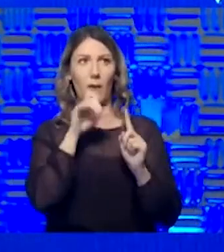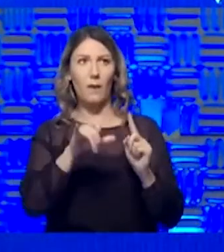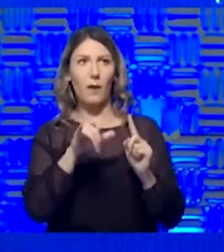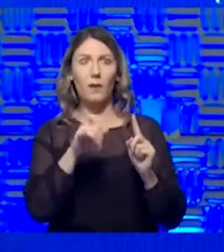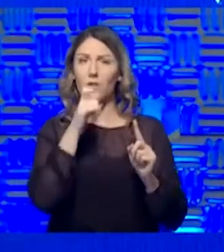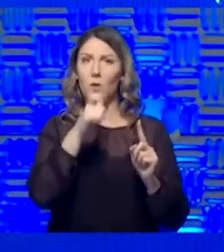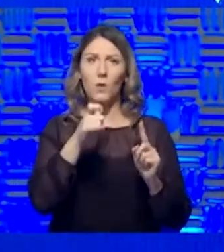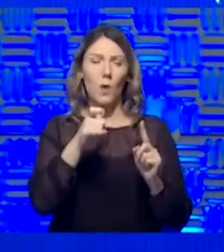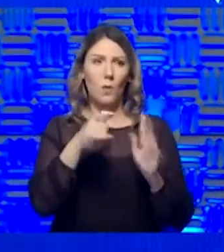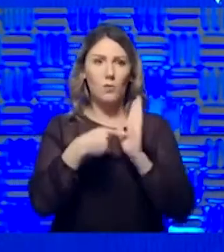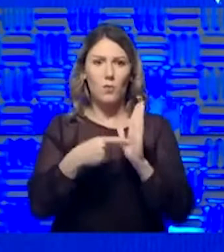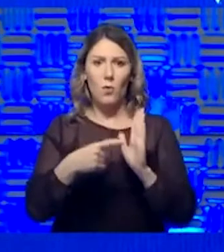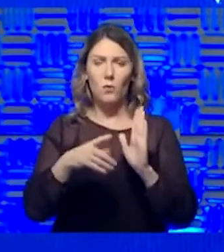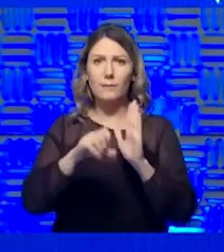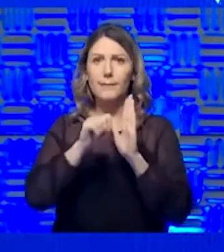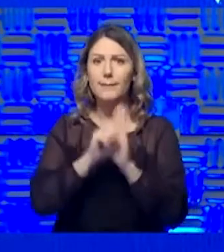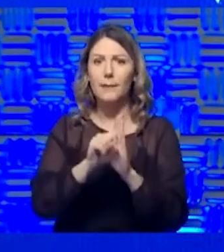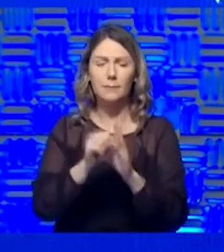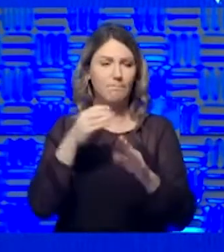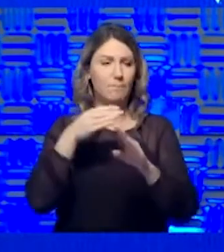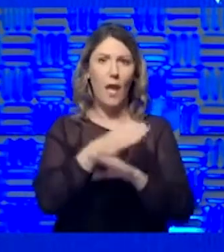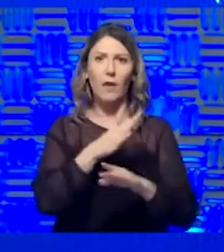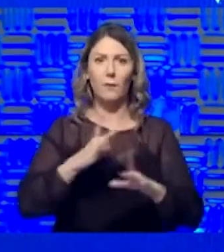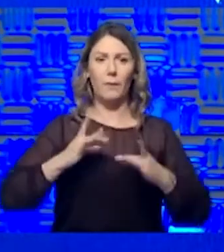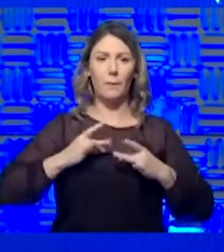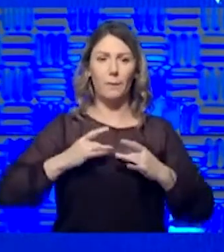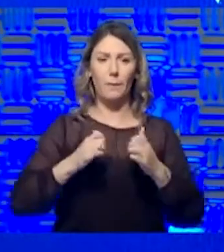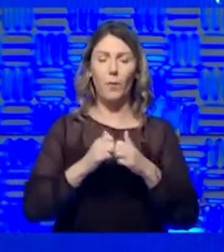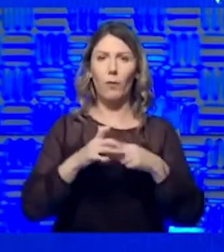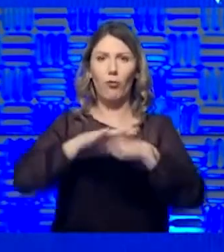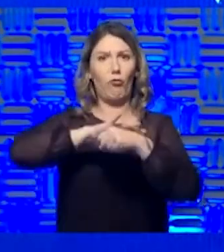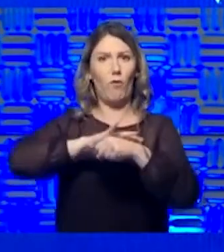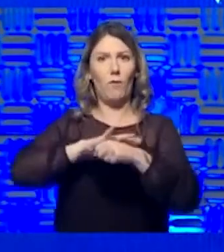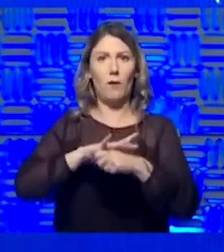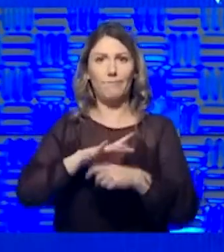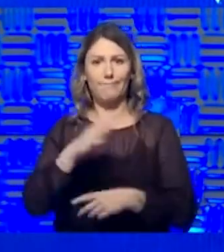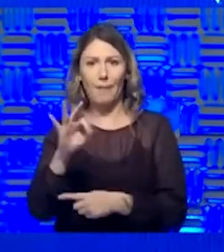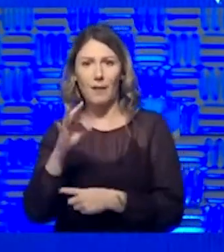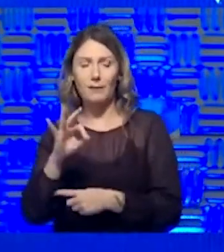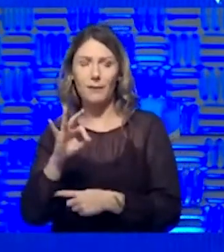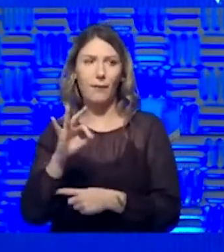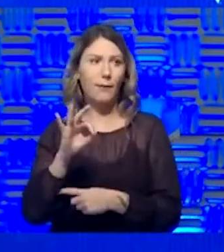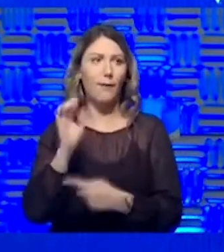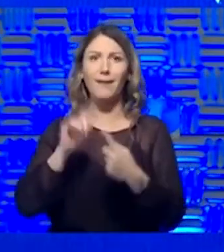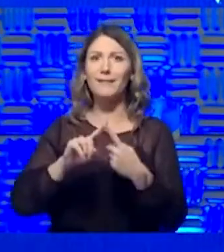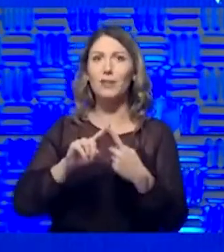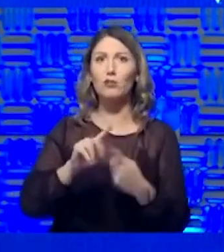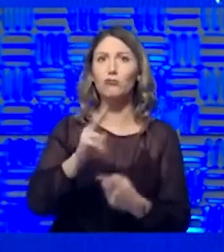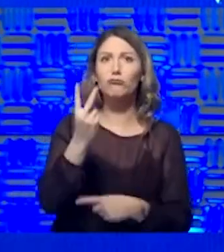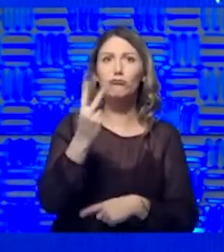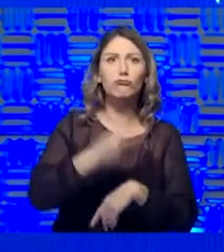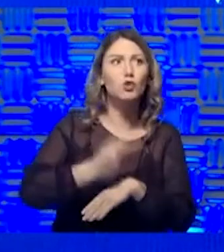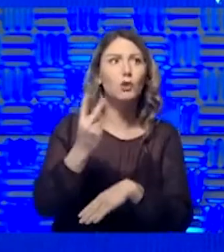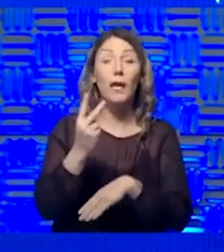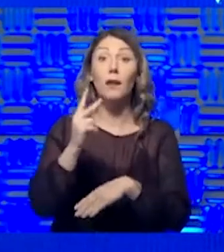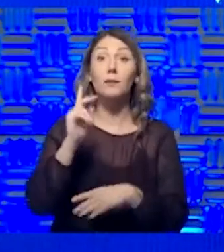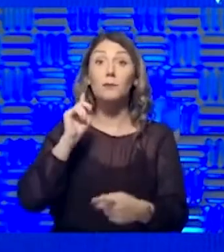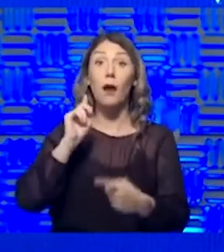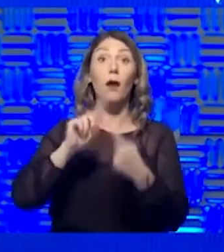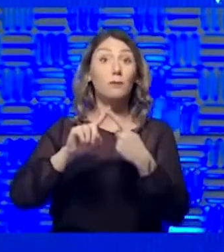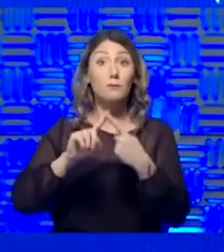start manifesting symptoms after you've been infected with SARS-CoV-2 for anywhere from 2 to 10 days afterwards. It